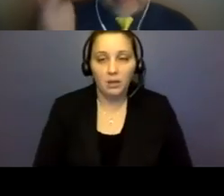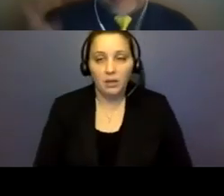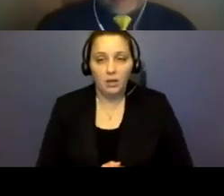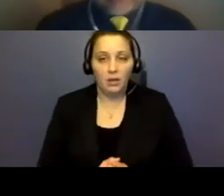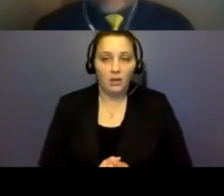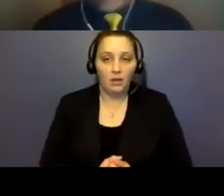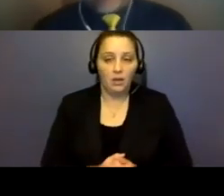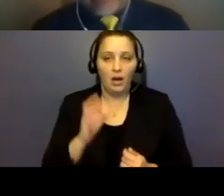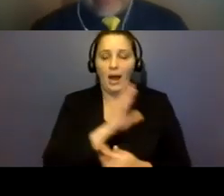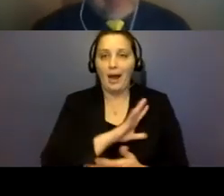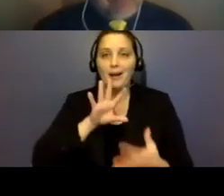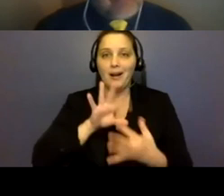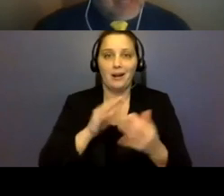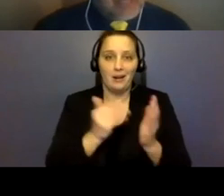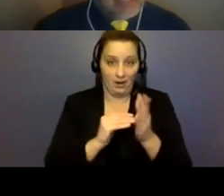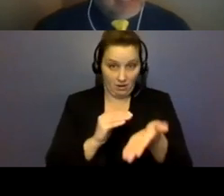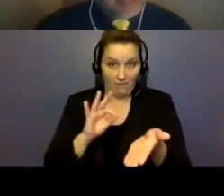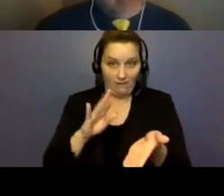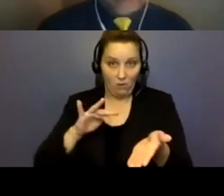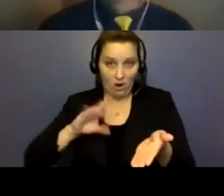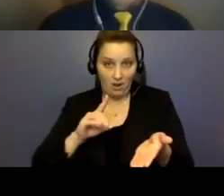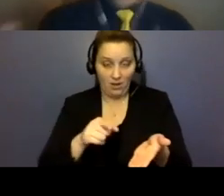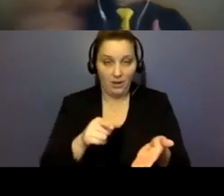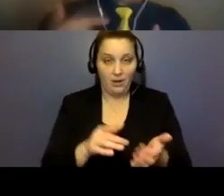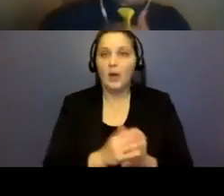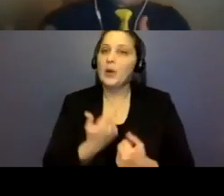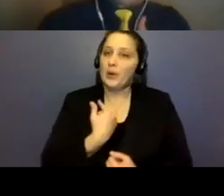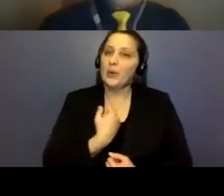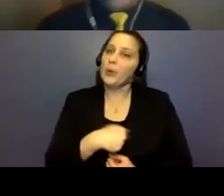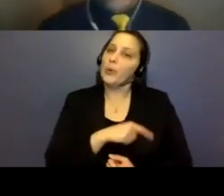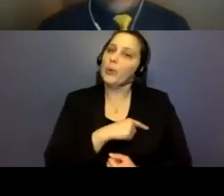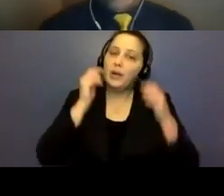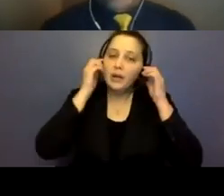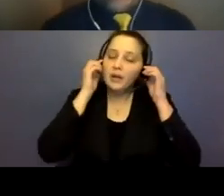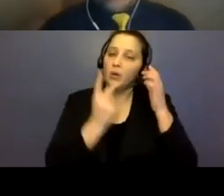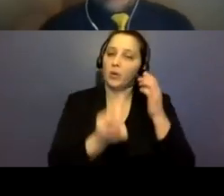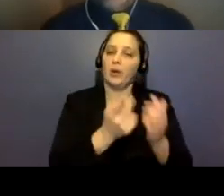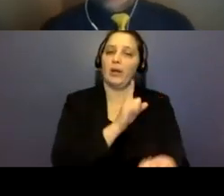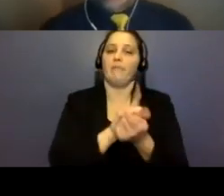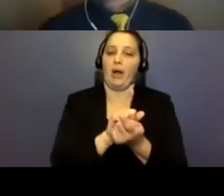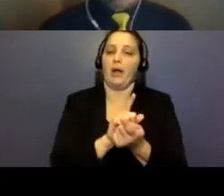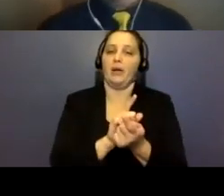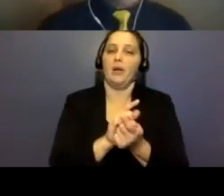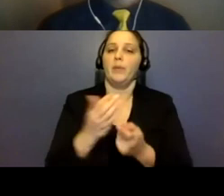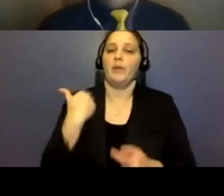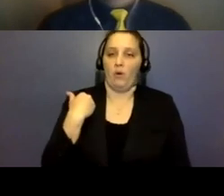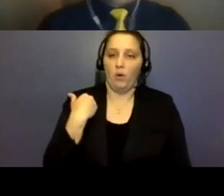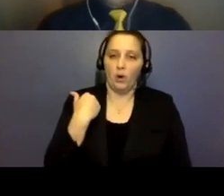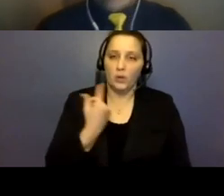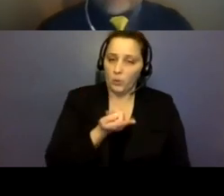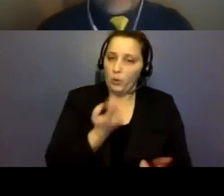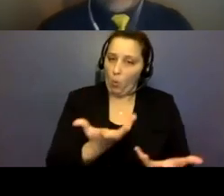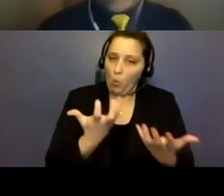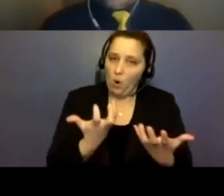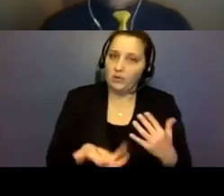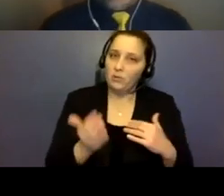I reconnect with Fred, and because we have me and Fred have met. Fred and I have met earlier because we wanted to do